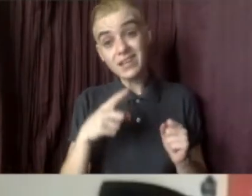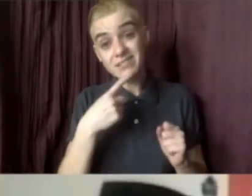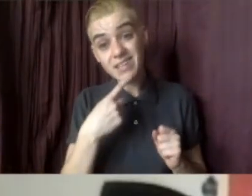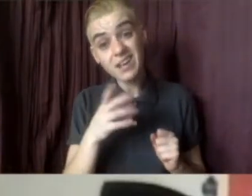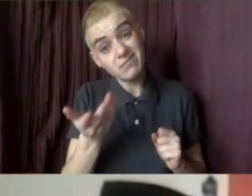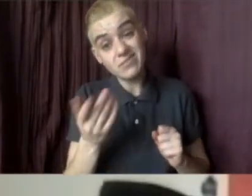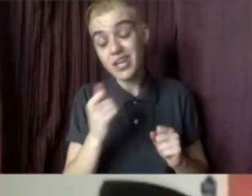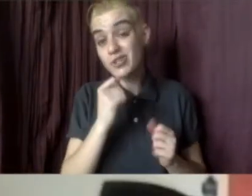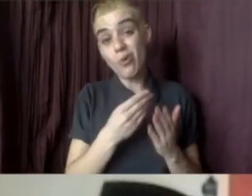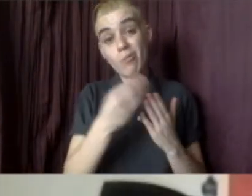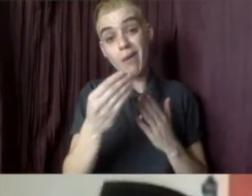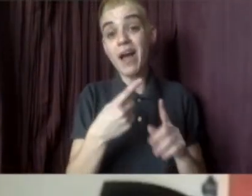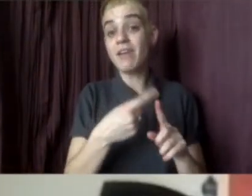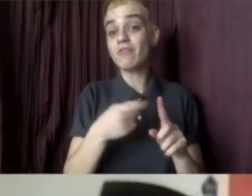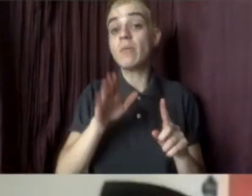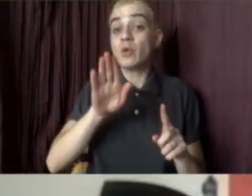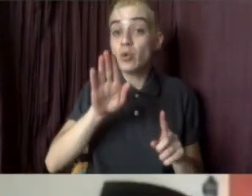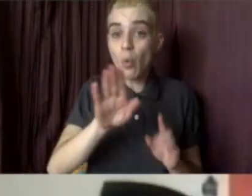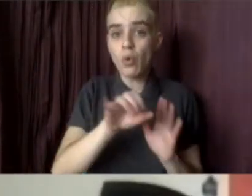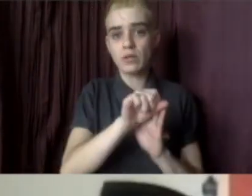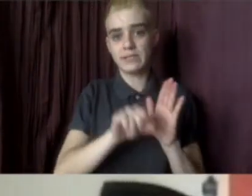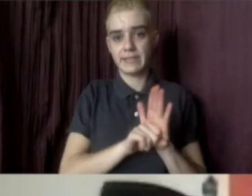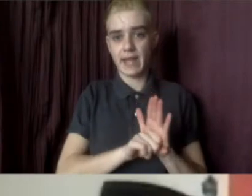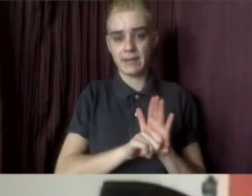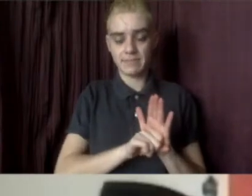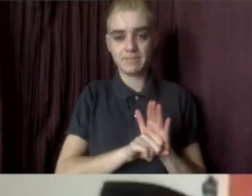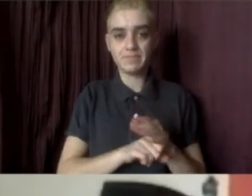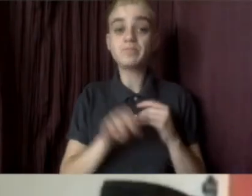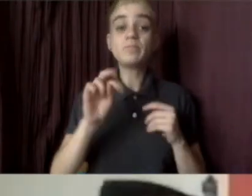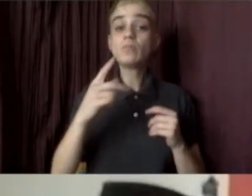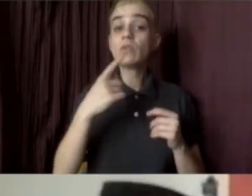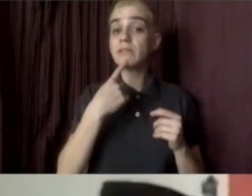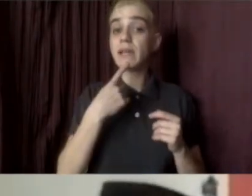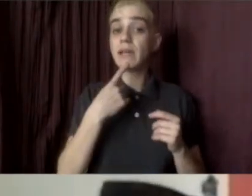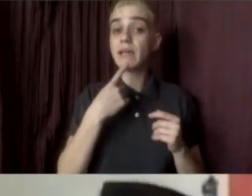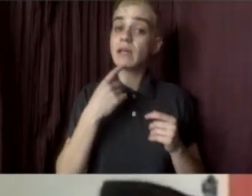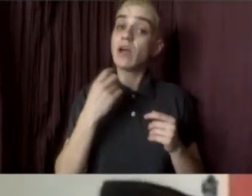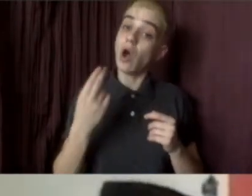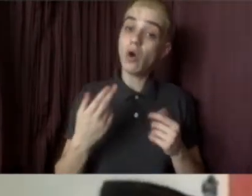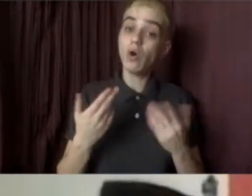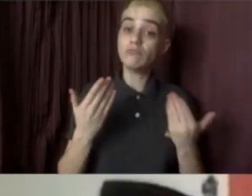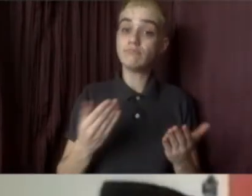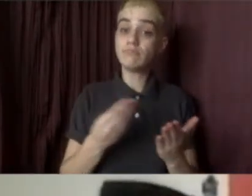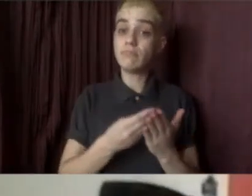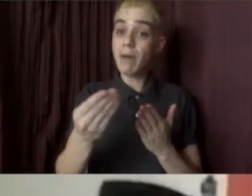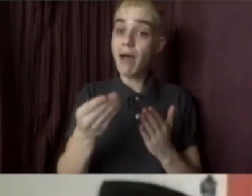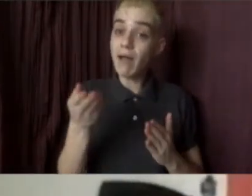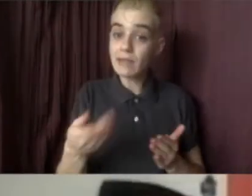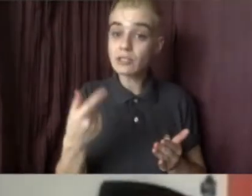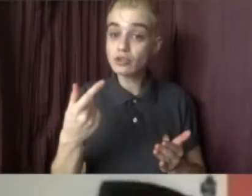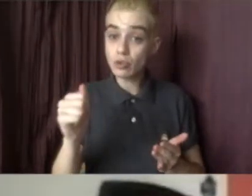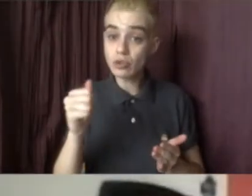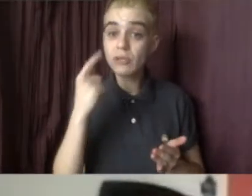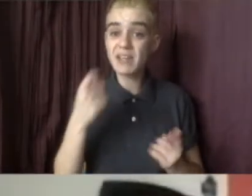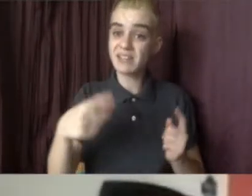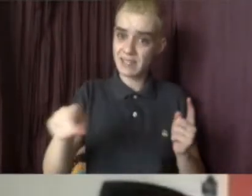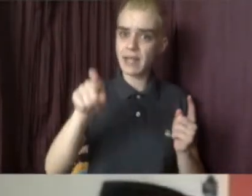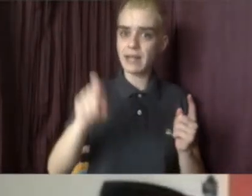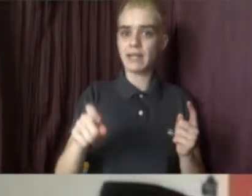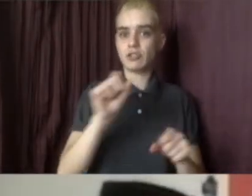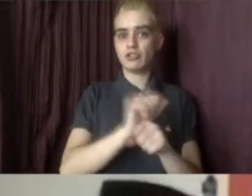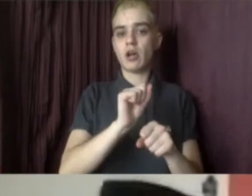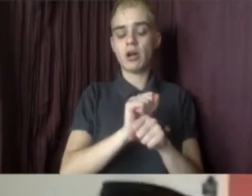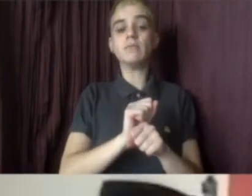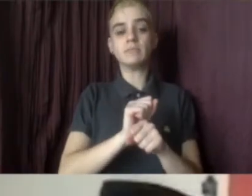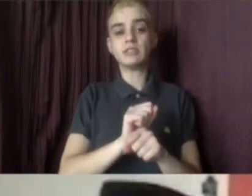Like Washington, D.C., we're not a state, but D.C. is doing pretty good. We can boycott Coca-Cola until you see you later, right? So there are other ways, or you can do a